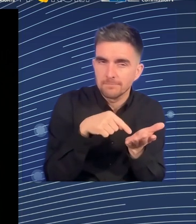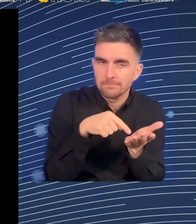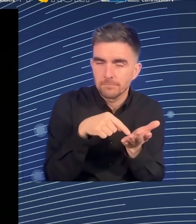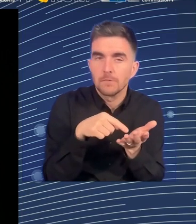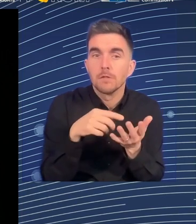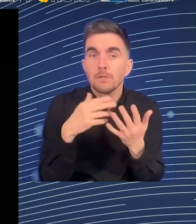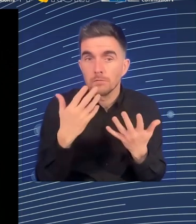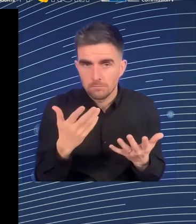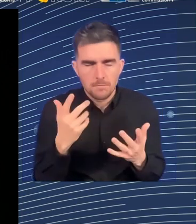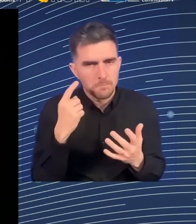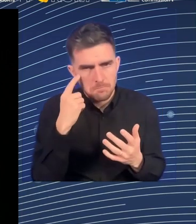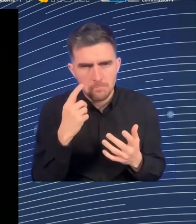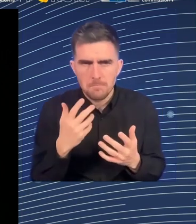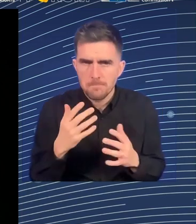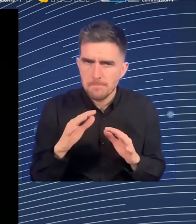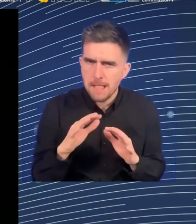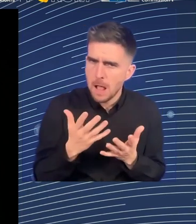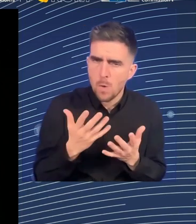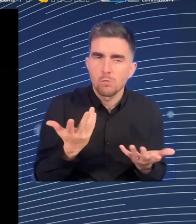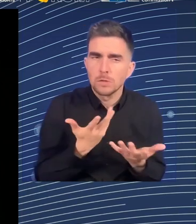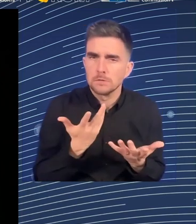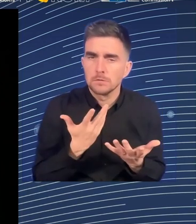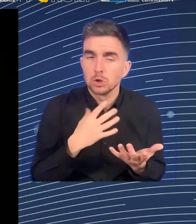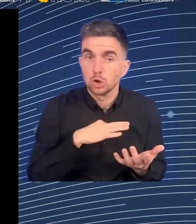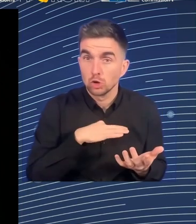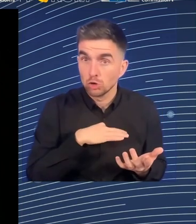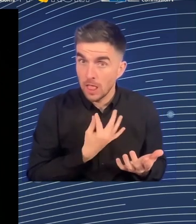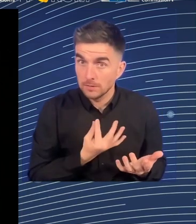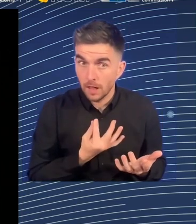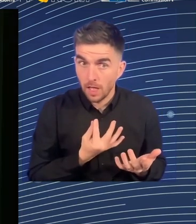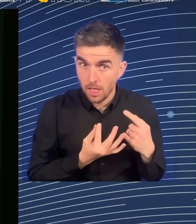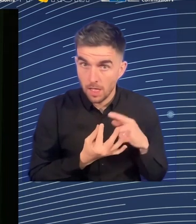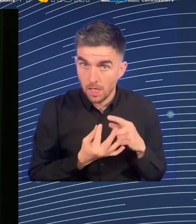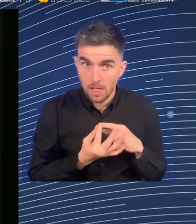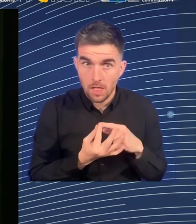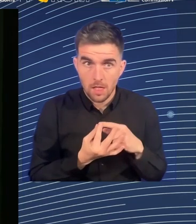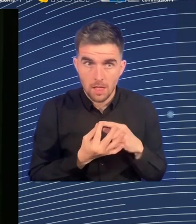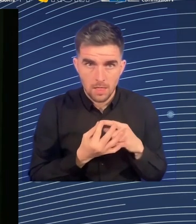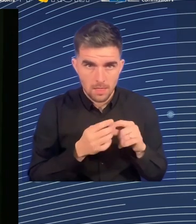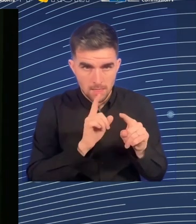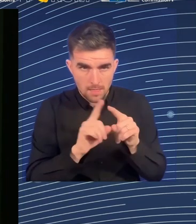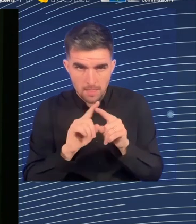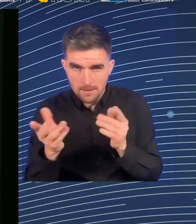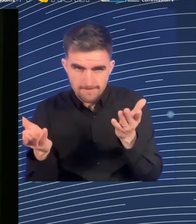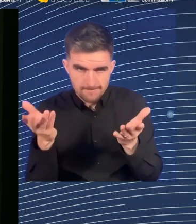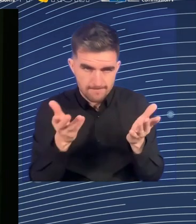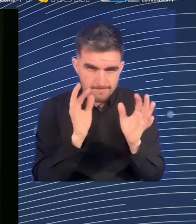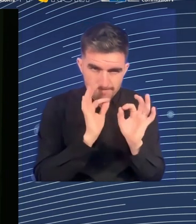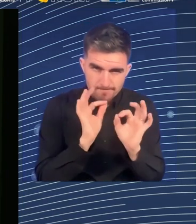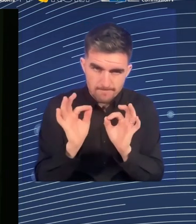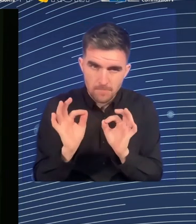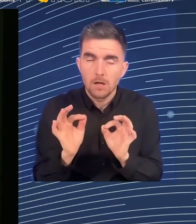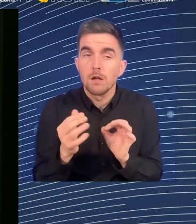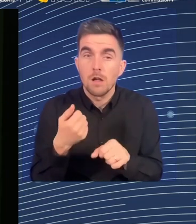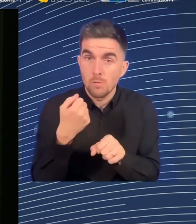question how to bring more men into this sector is much more difficult because also as